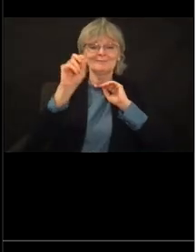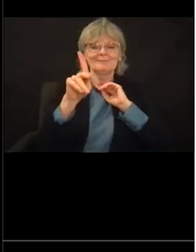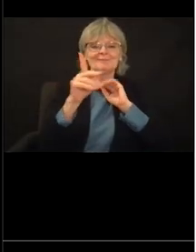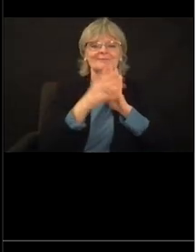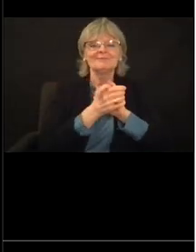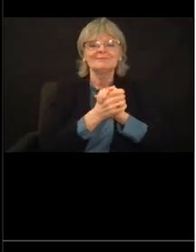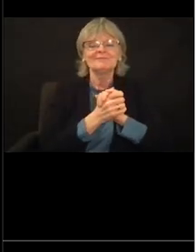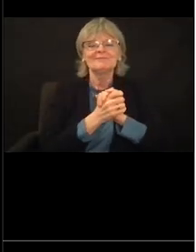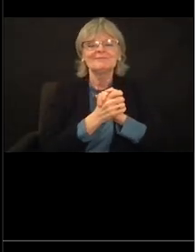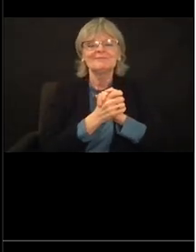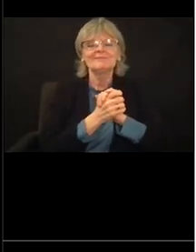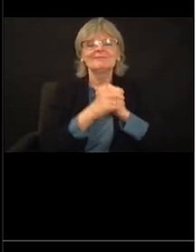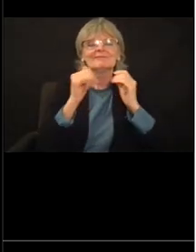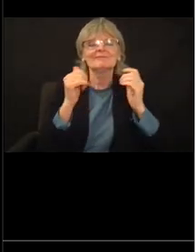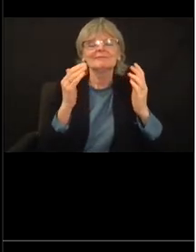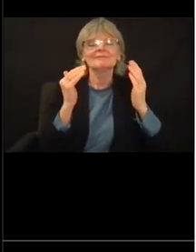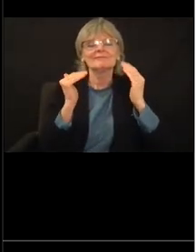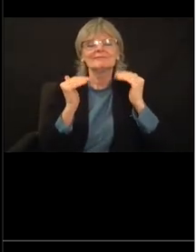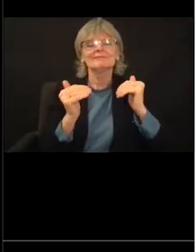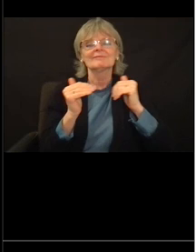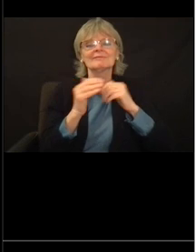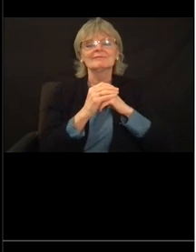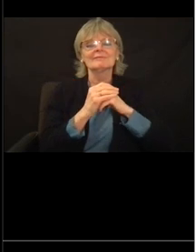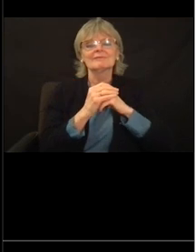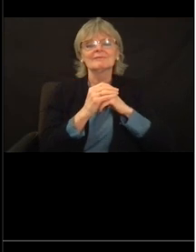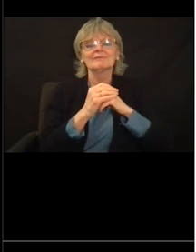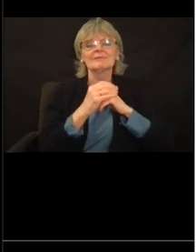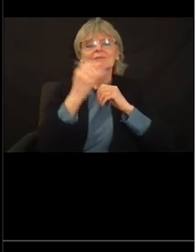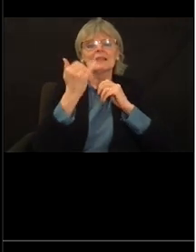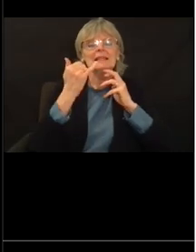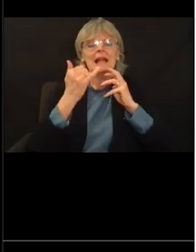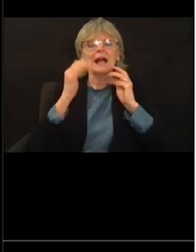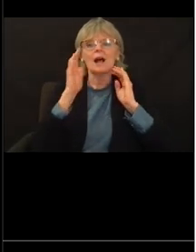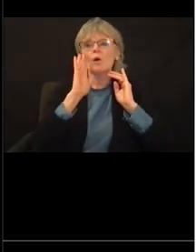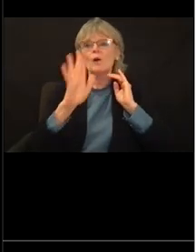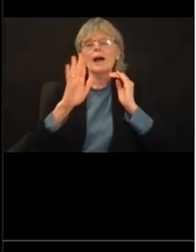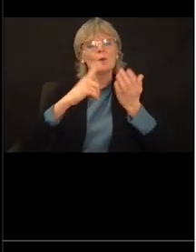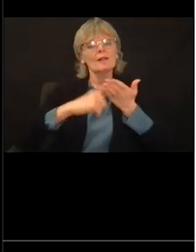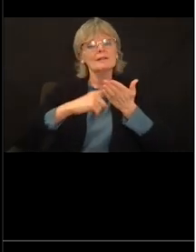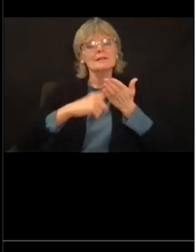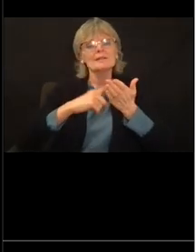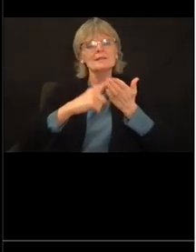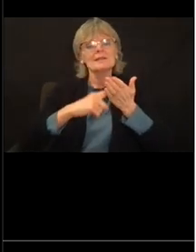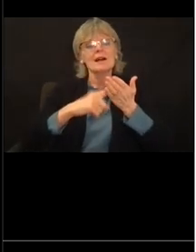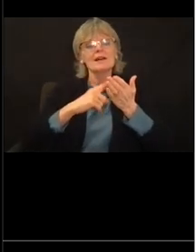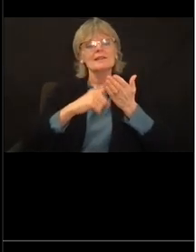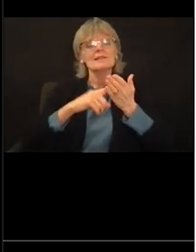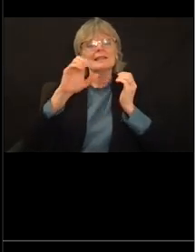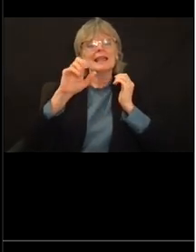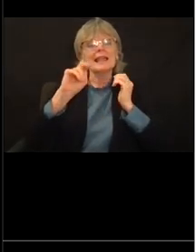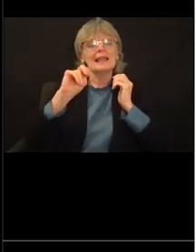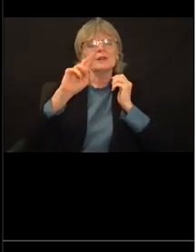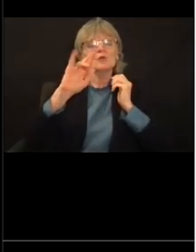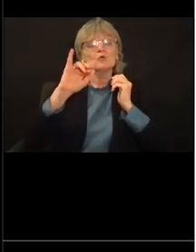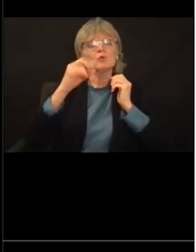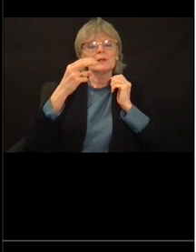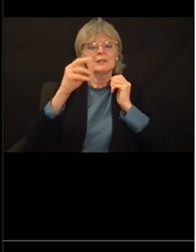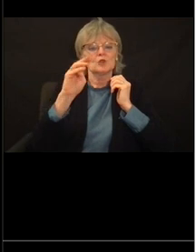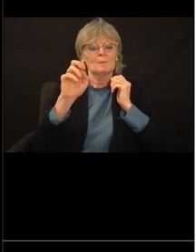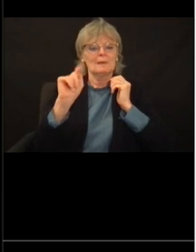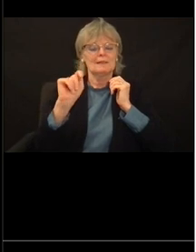so moving on, I'm gonna switch gears a little bit and I'm gonna talk to you about enrichment for seals.